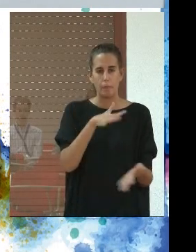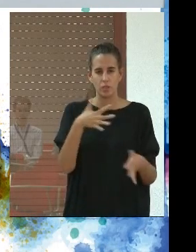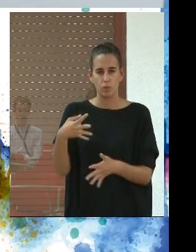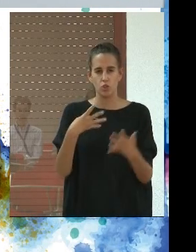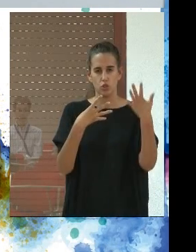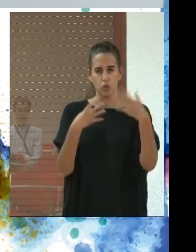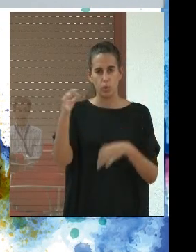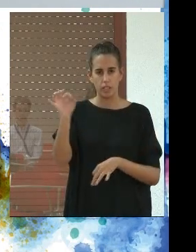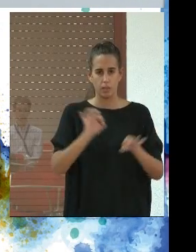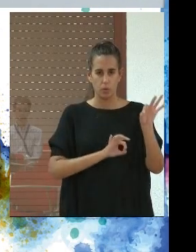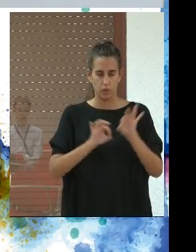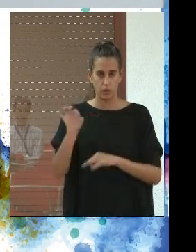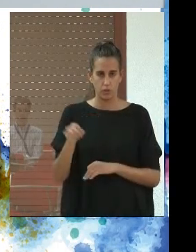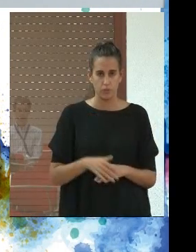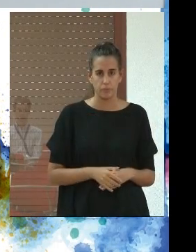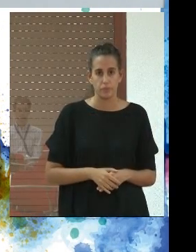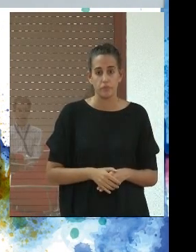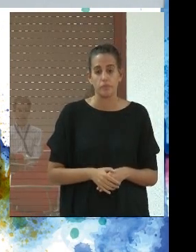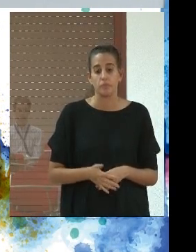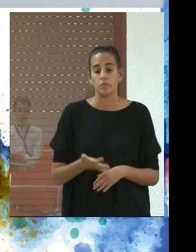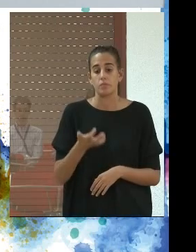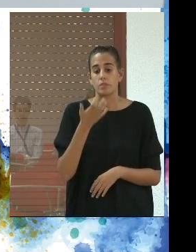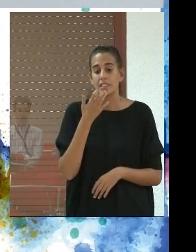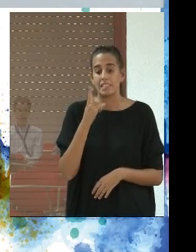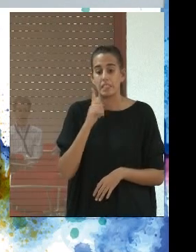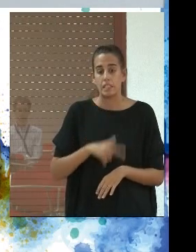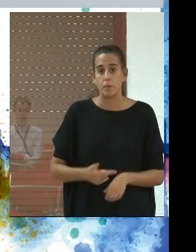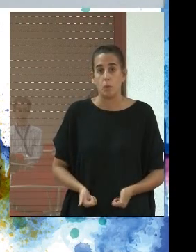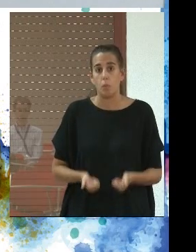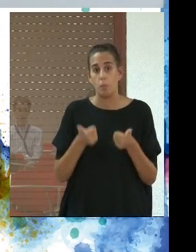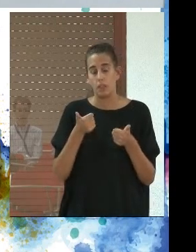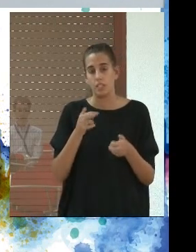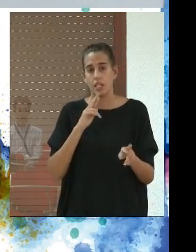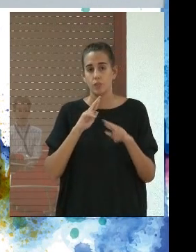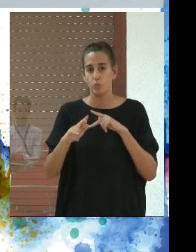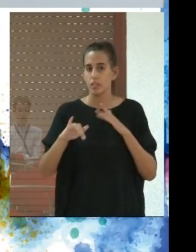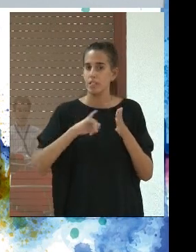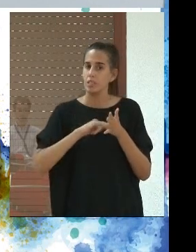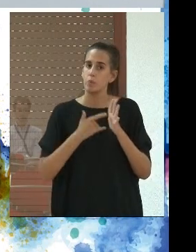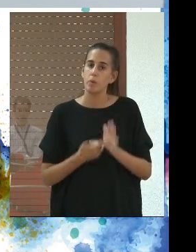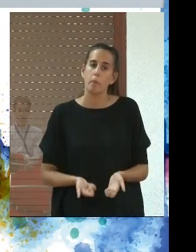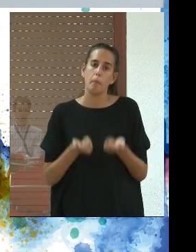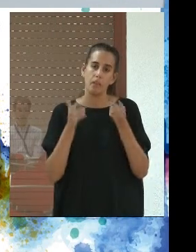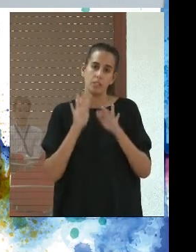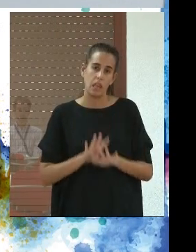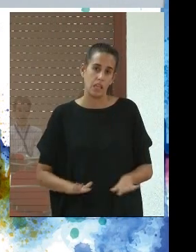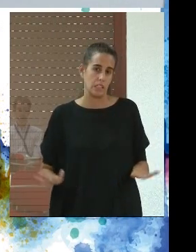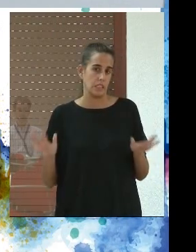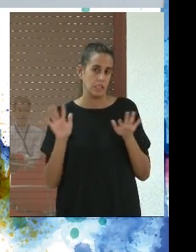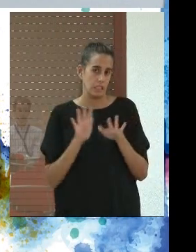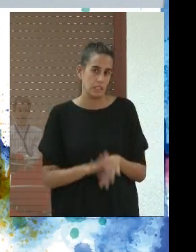frame to 2 seconds, we reach an improvement of 90% accuracy rate, but the